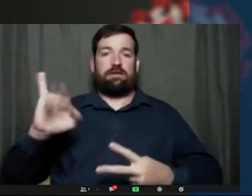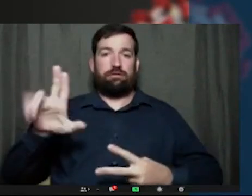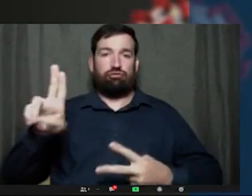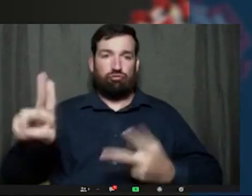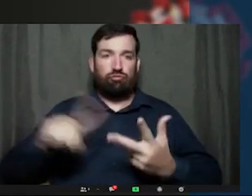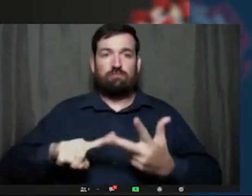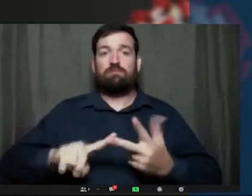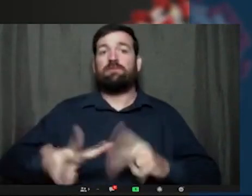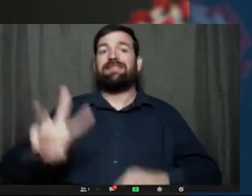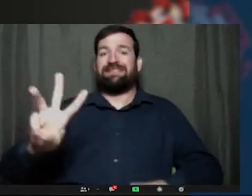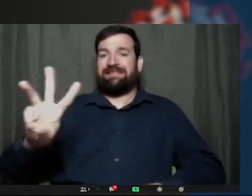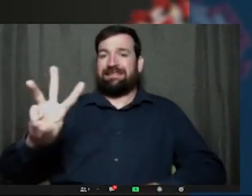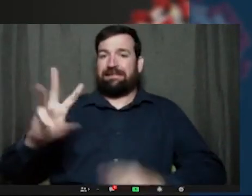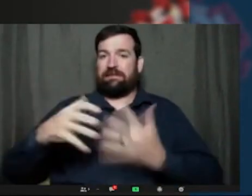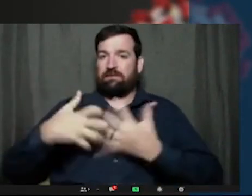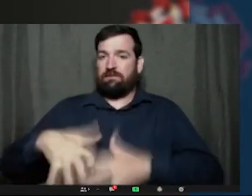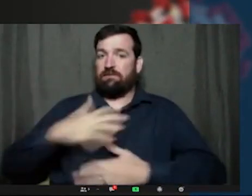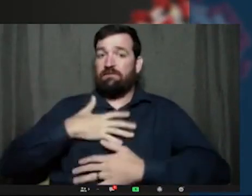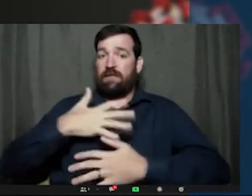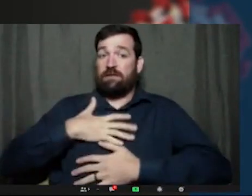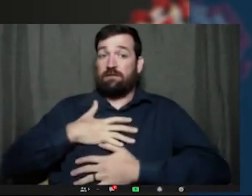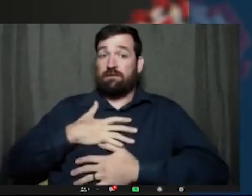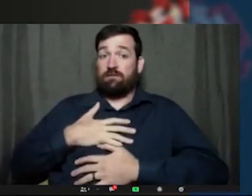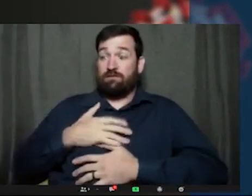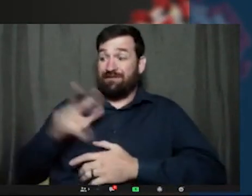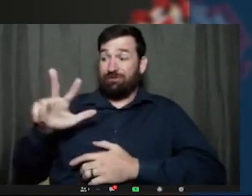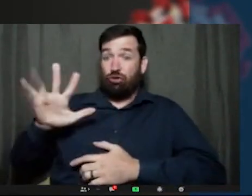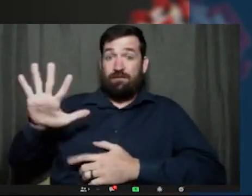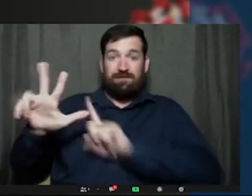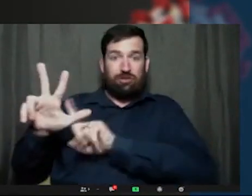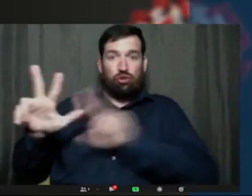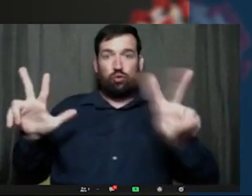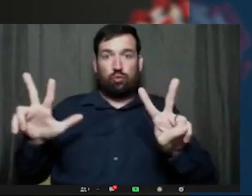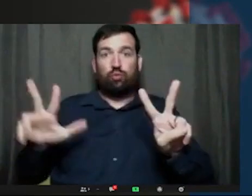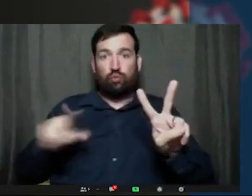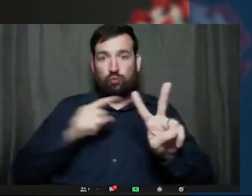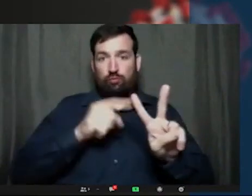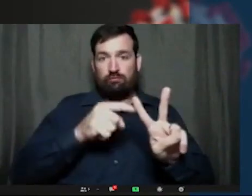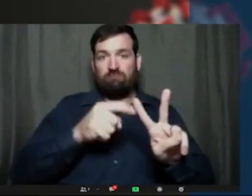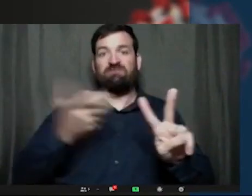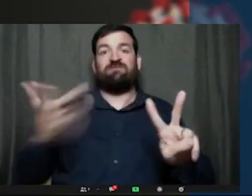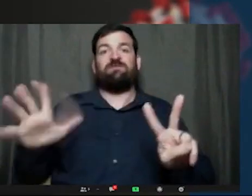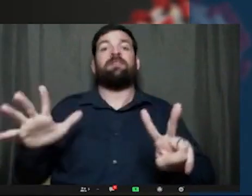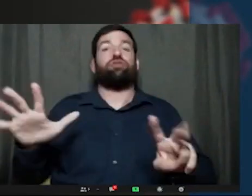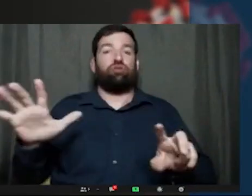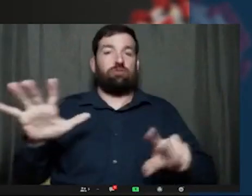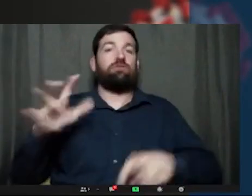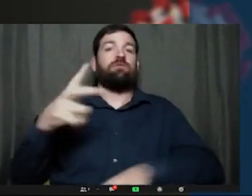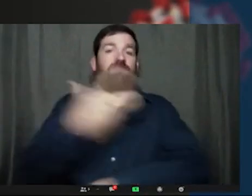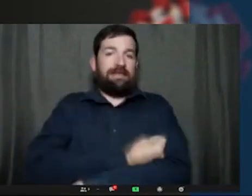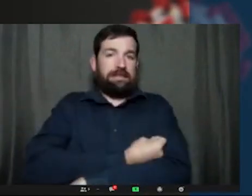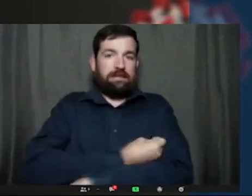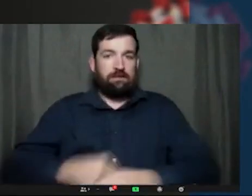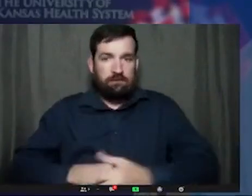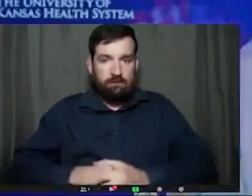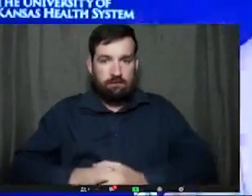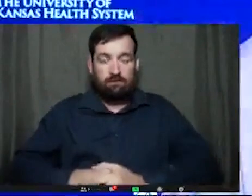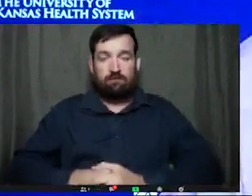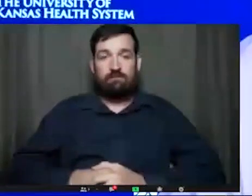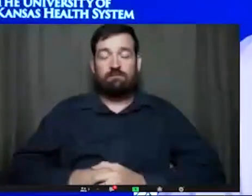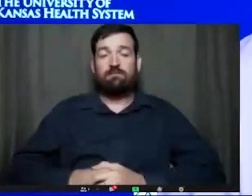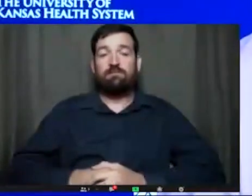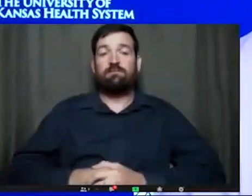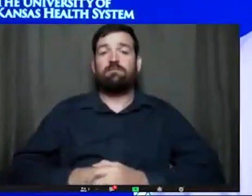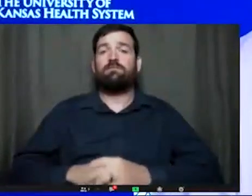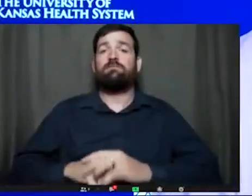total of 2 of those 35 active infections are vaccinated. One is